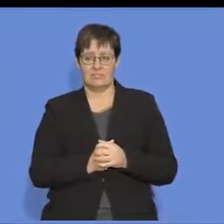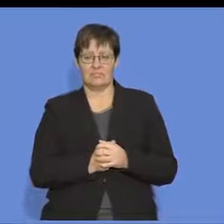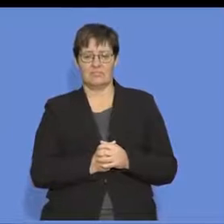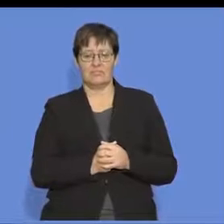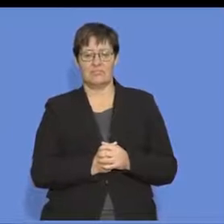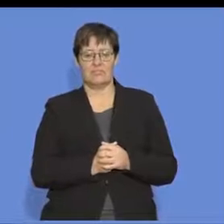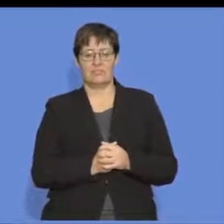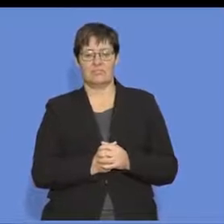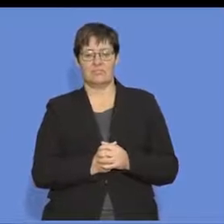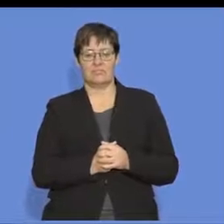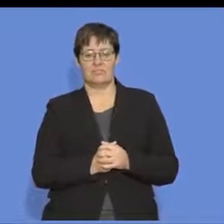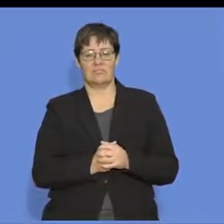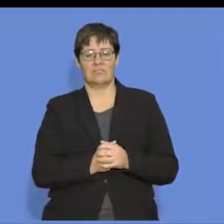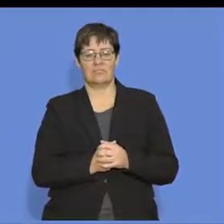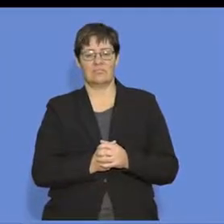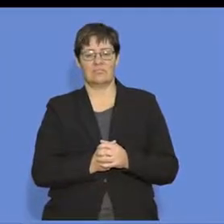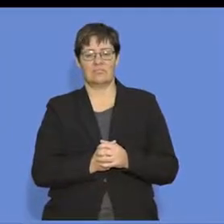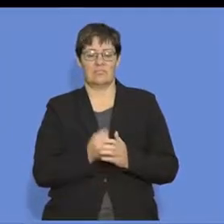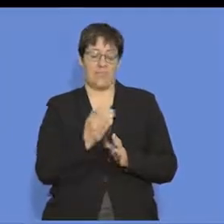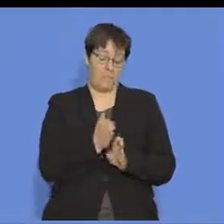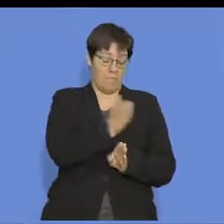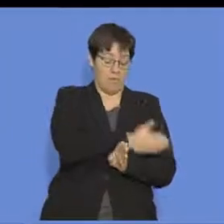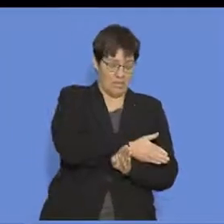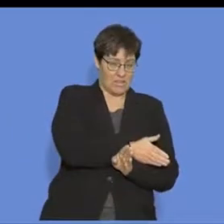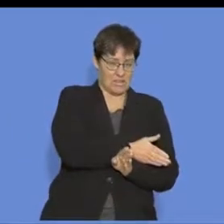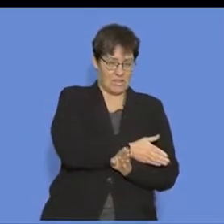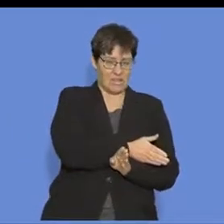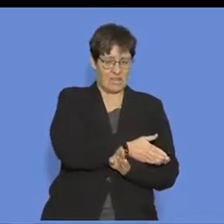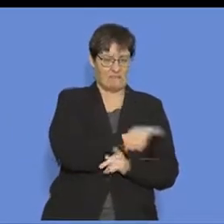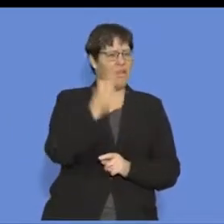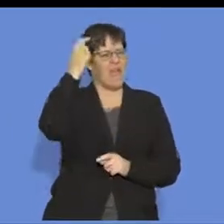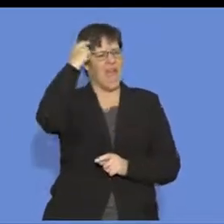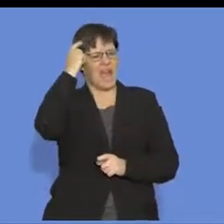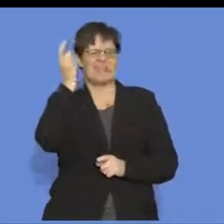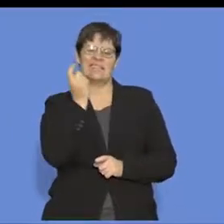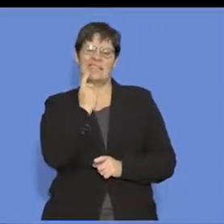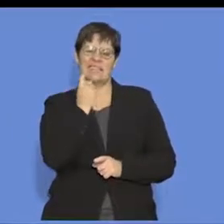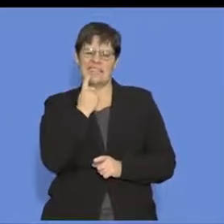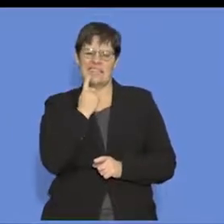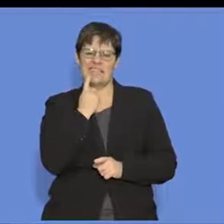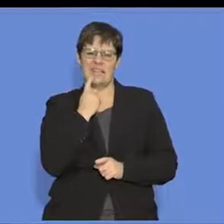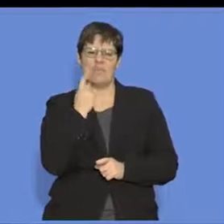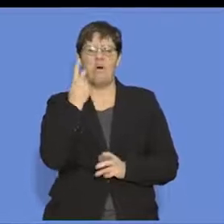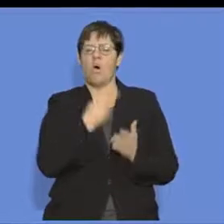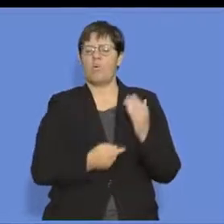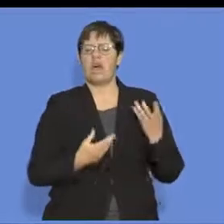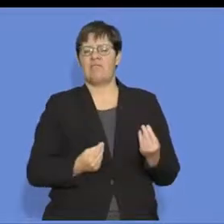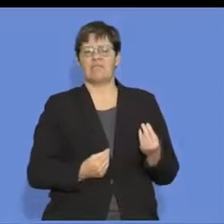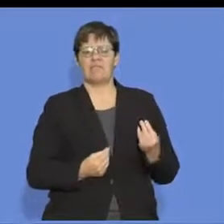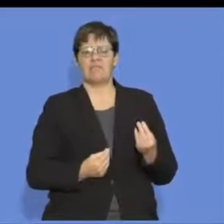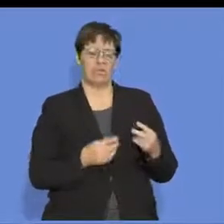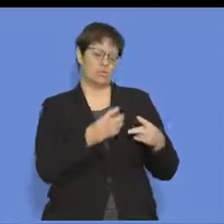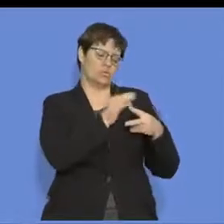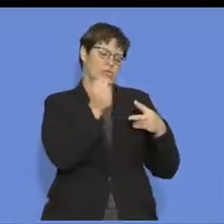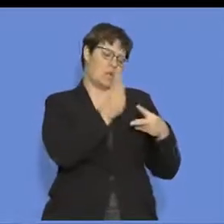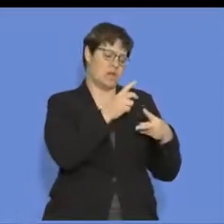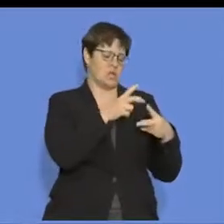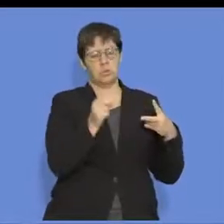So the previous one, I could do that from my head because I only had choice 1 and choice